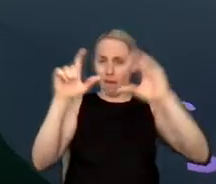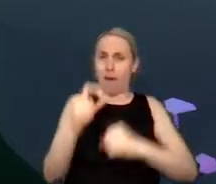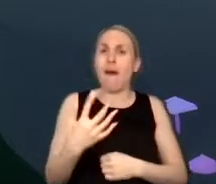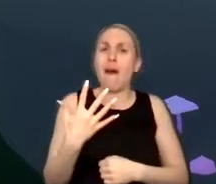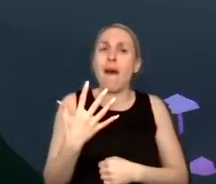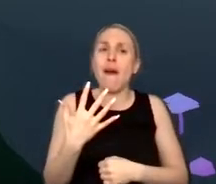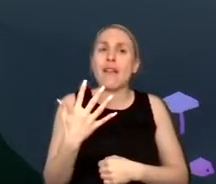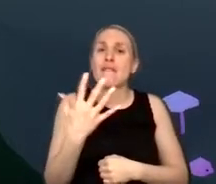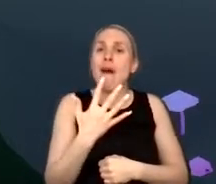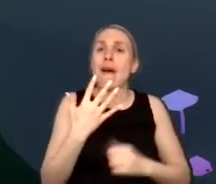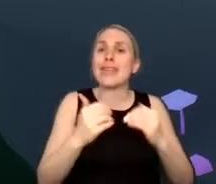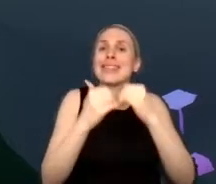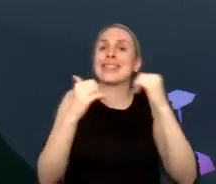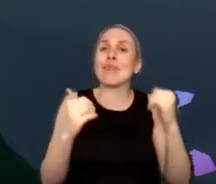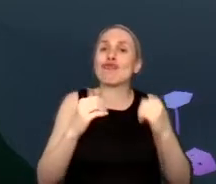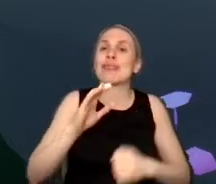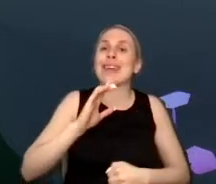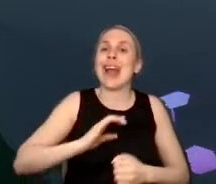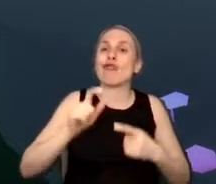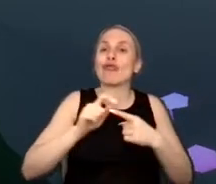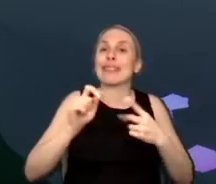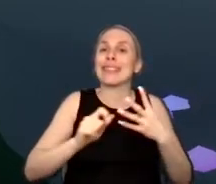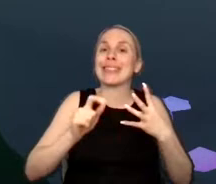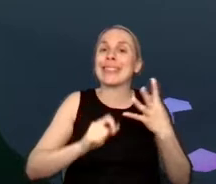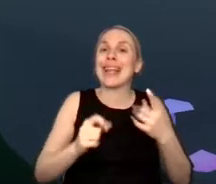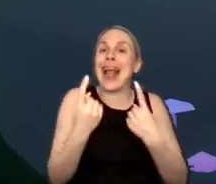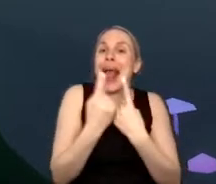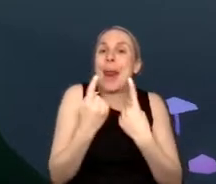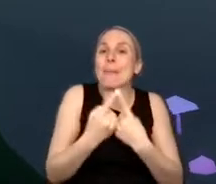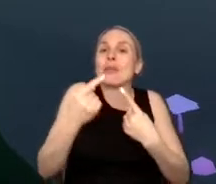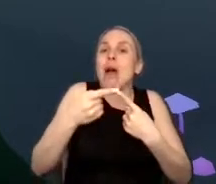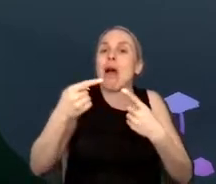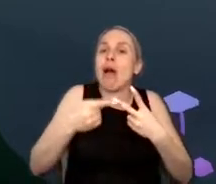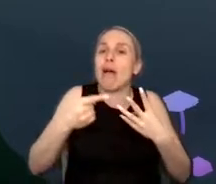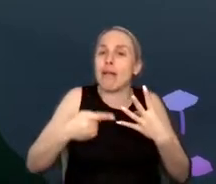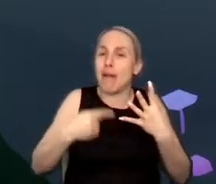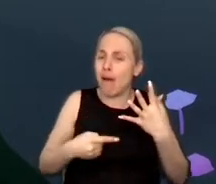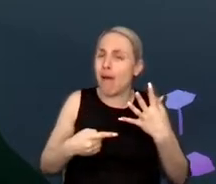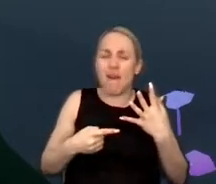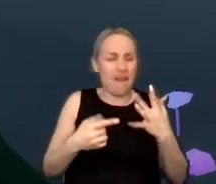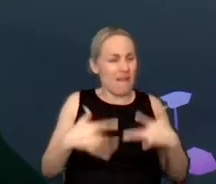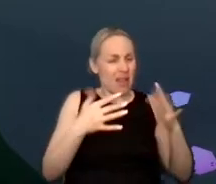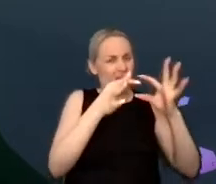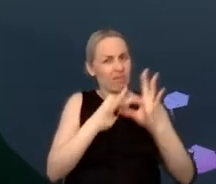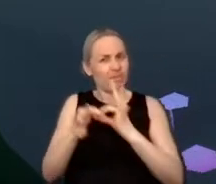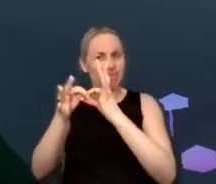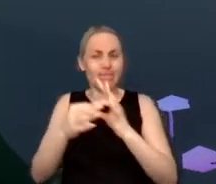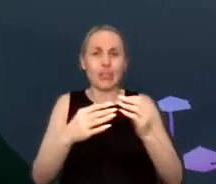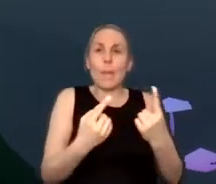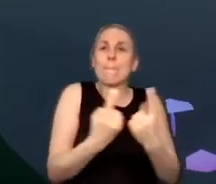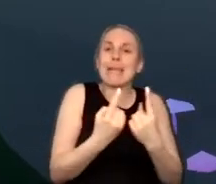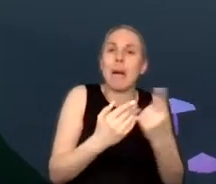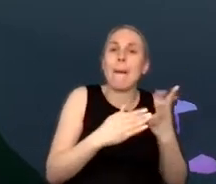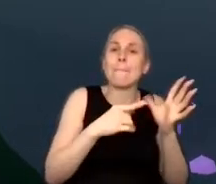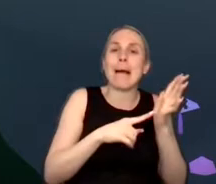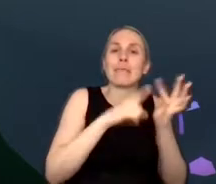separated elements, and I was trying to think if those still map on as readily. Like there's matter, energy, objects, gestures, and